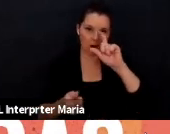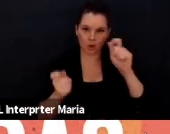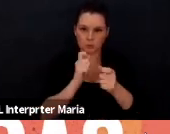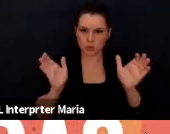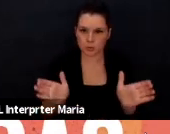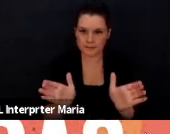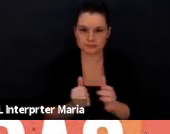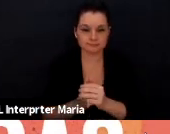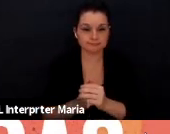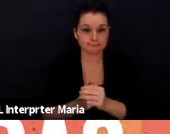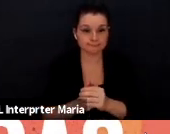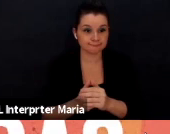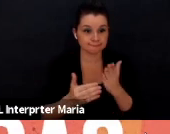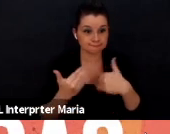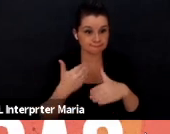Denise, if you want to start.